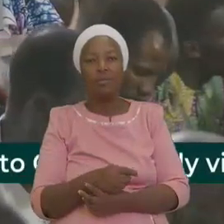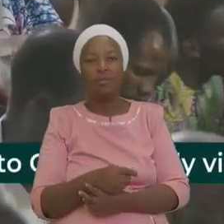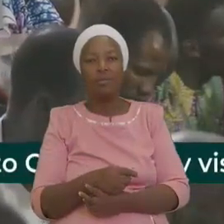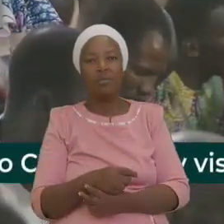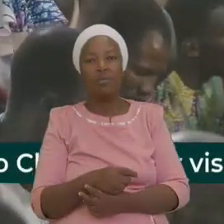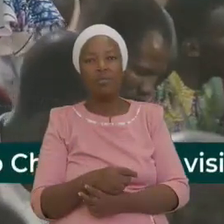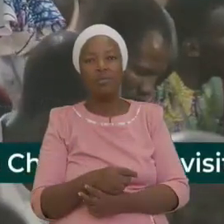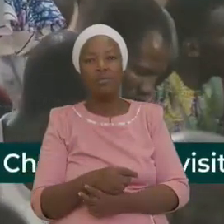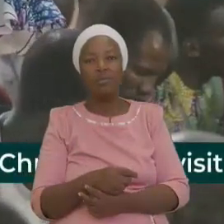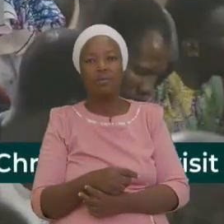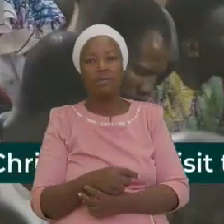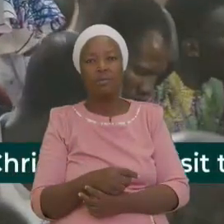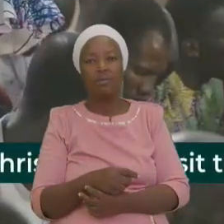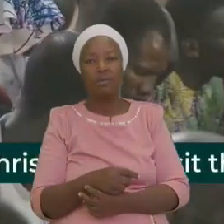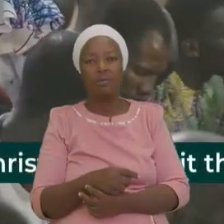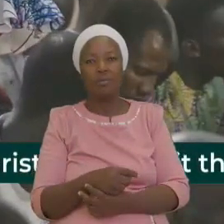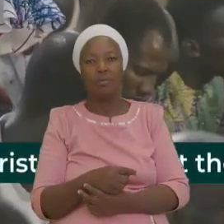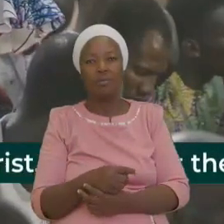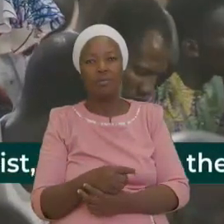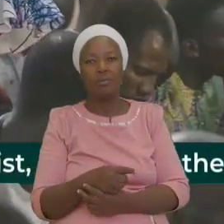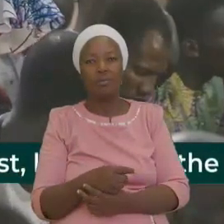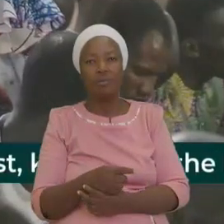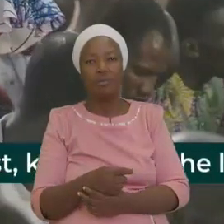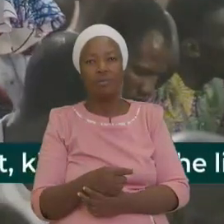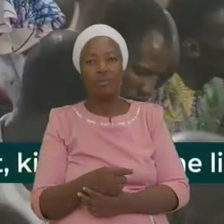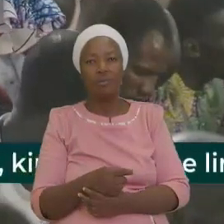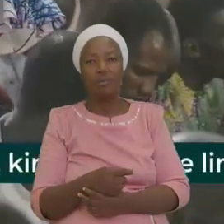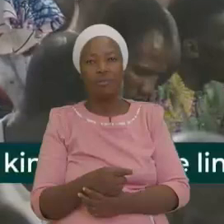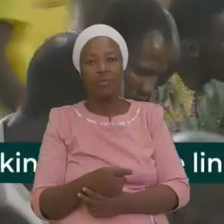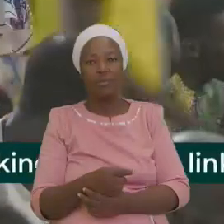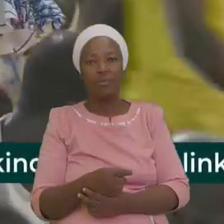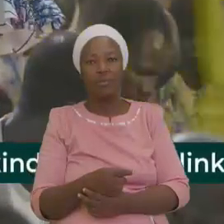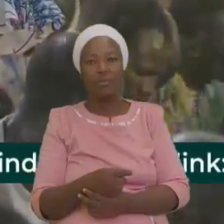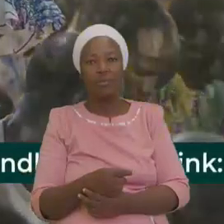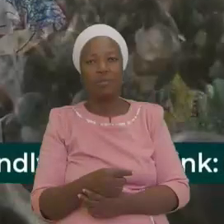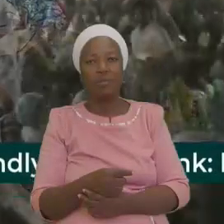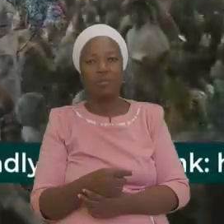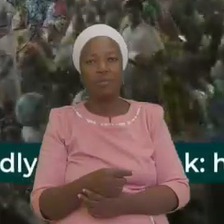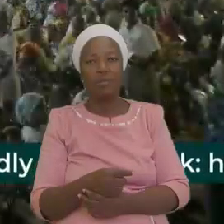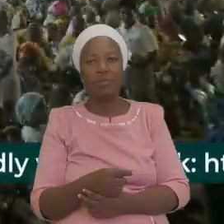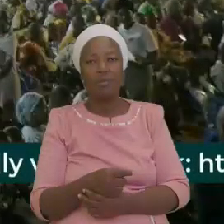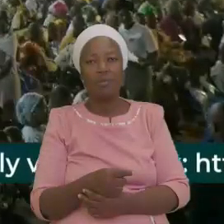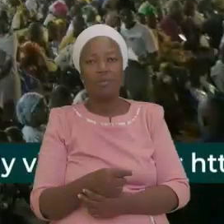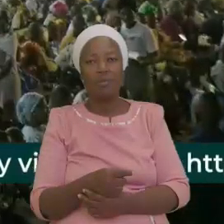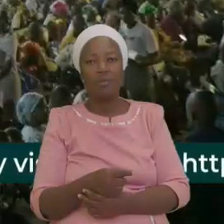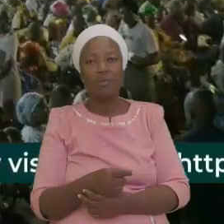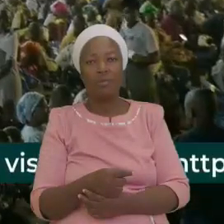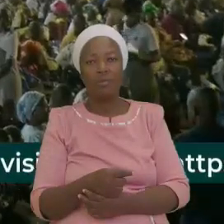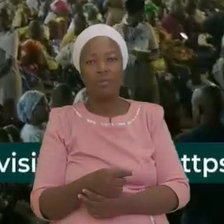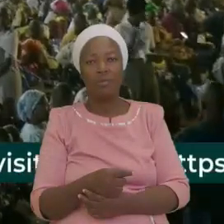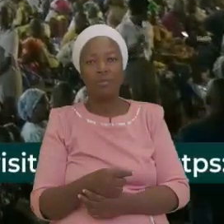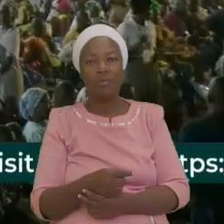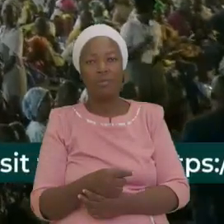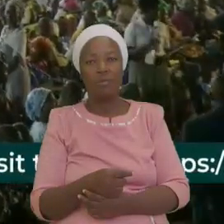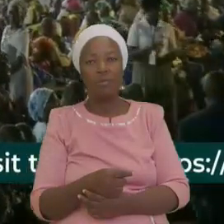Pour vous mettre en contact avec nous, à n'importe quel lieu que vous soyez, vous pouvez copier le